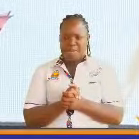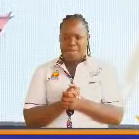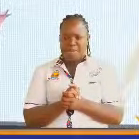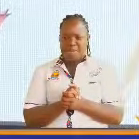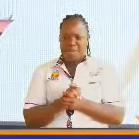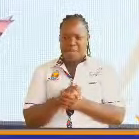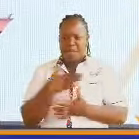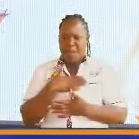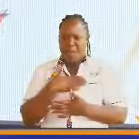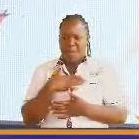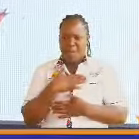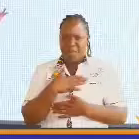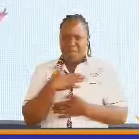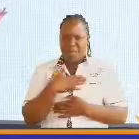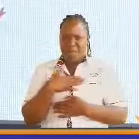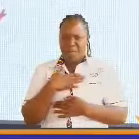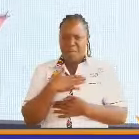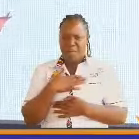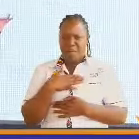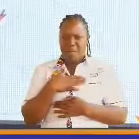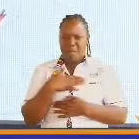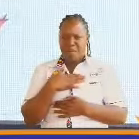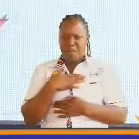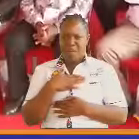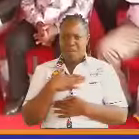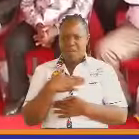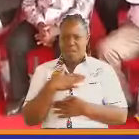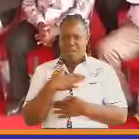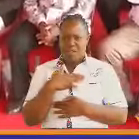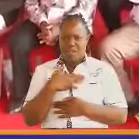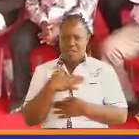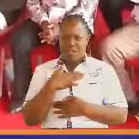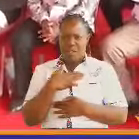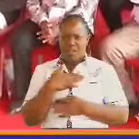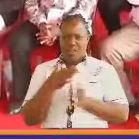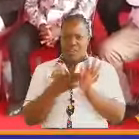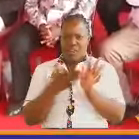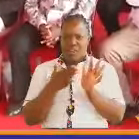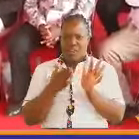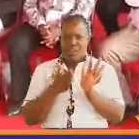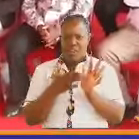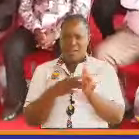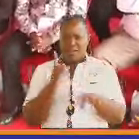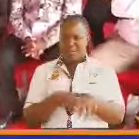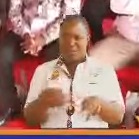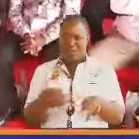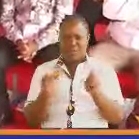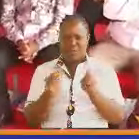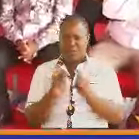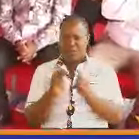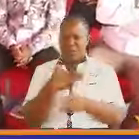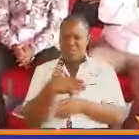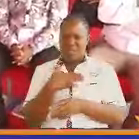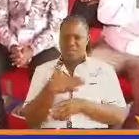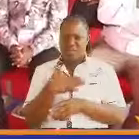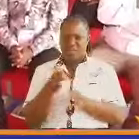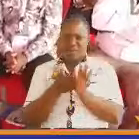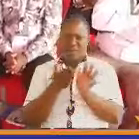Please, Bwana Sam, haraka kidogo, tafadhali. Ni dakika ni mbili na tutamalizia hapo.